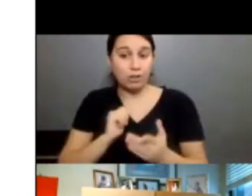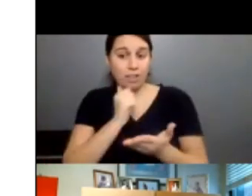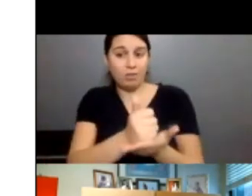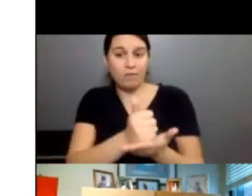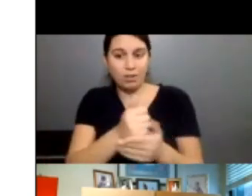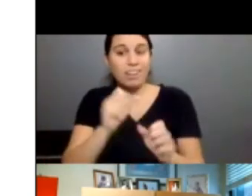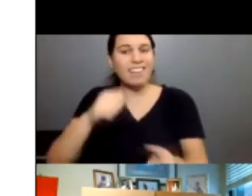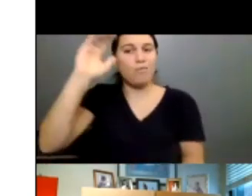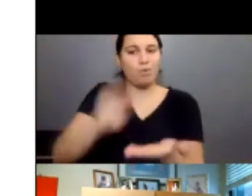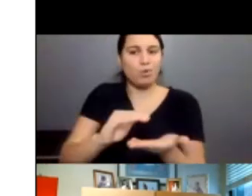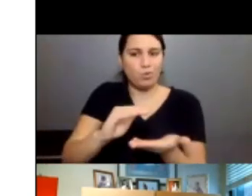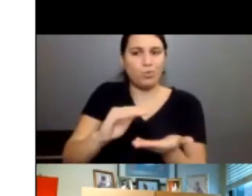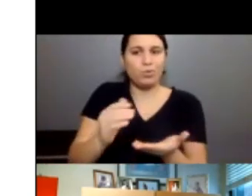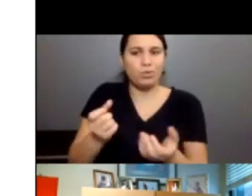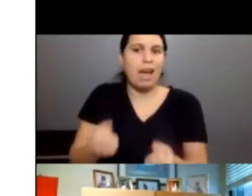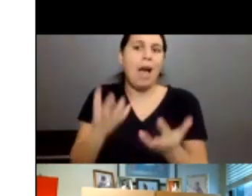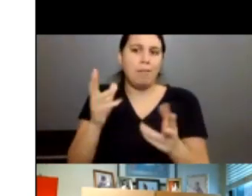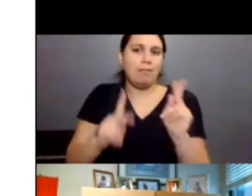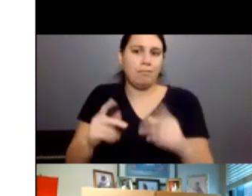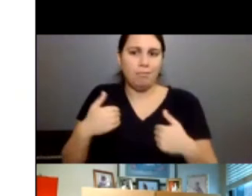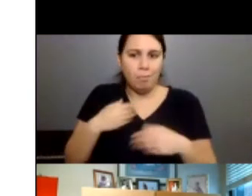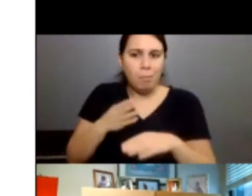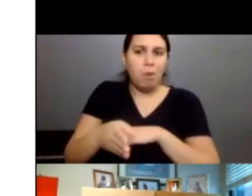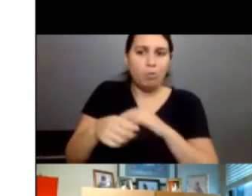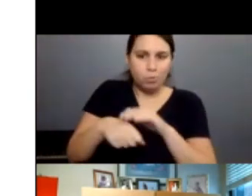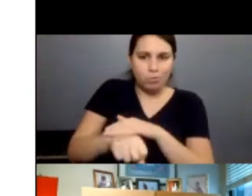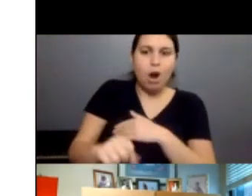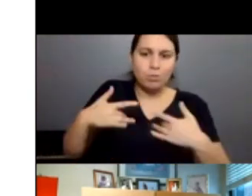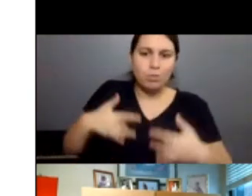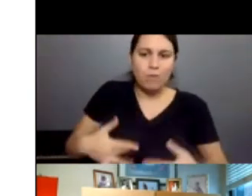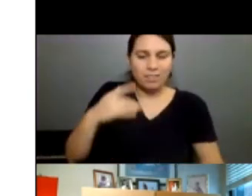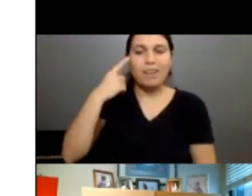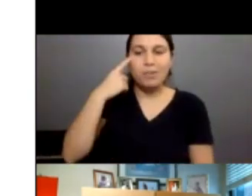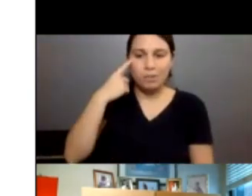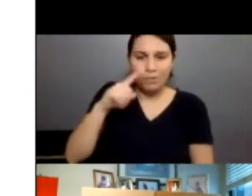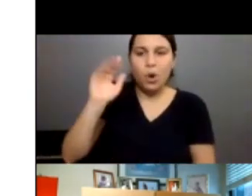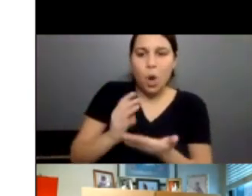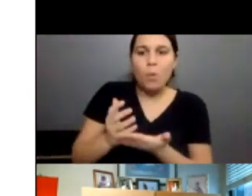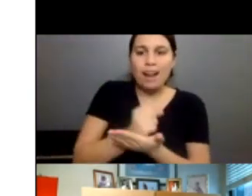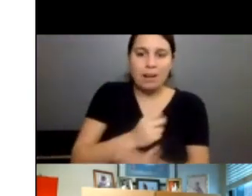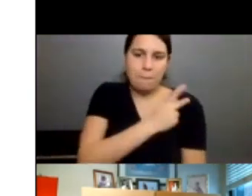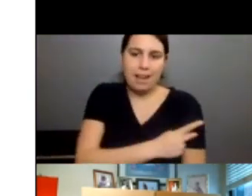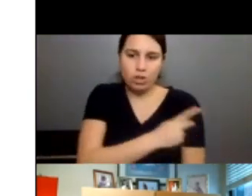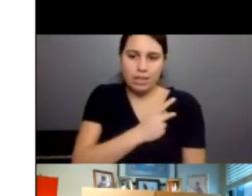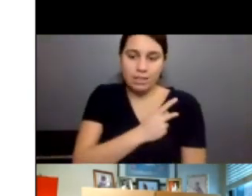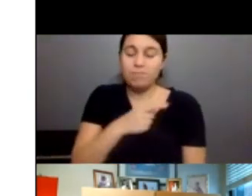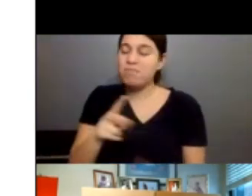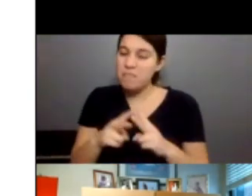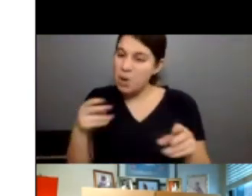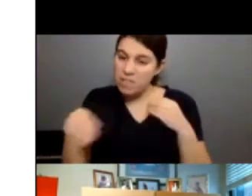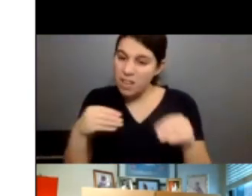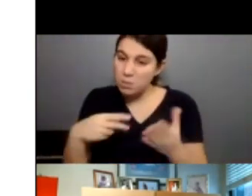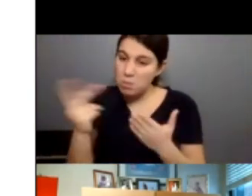the rates of postpartum depression in low-income patients. Rose is very flexible program. It can be administered